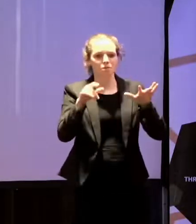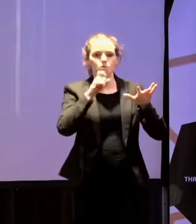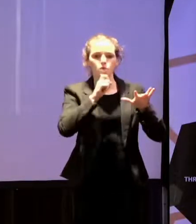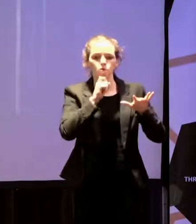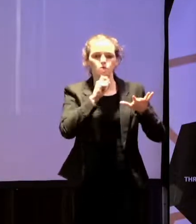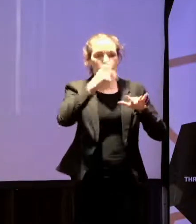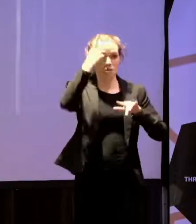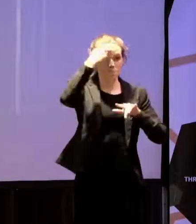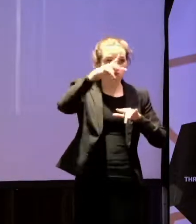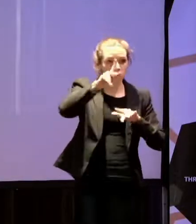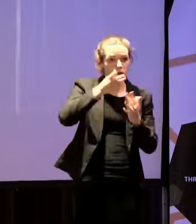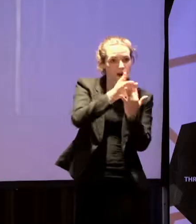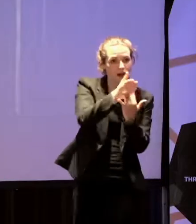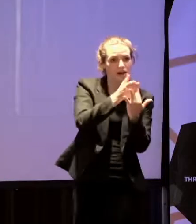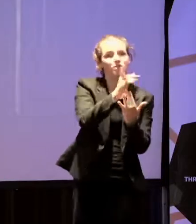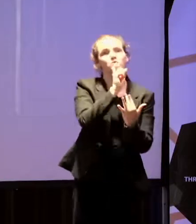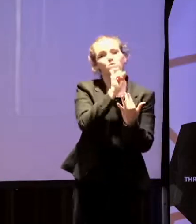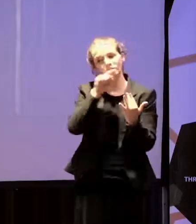with.